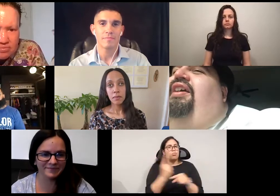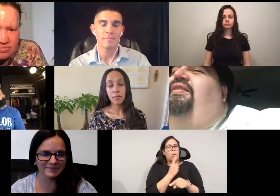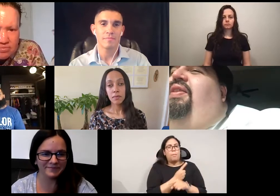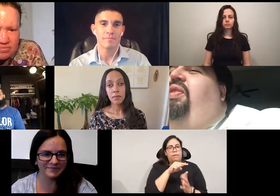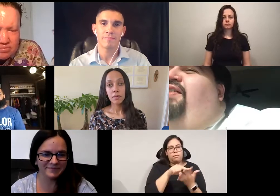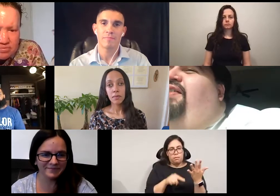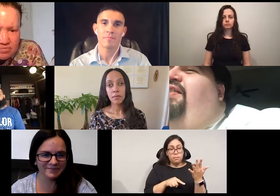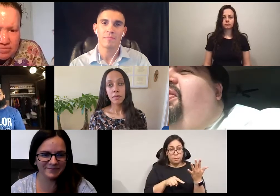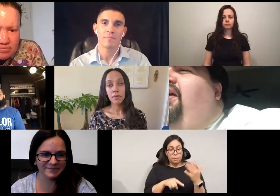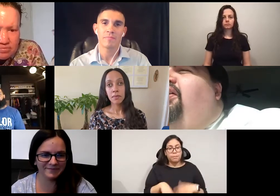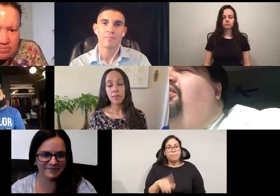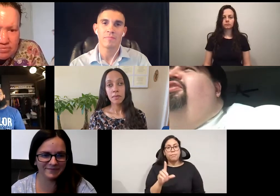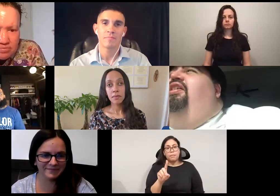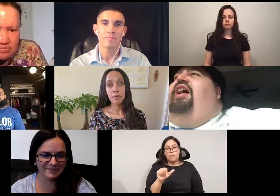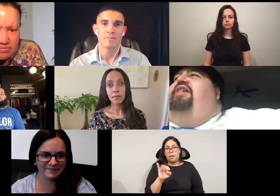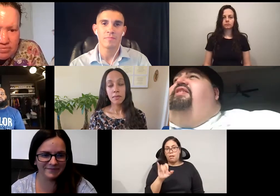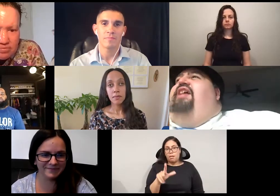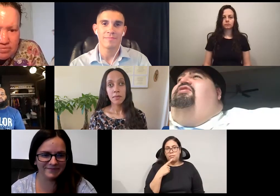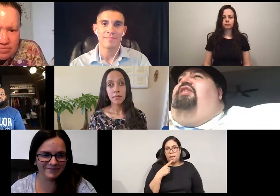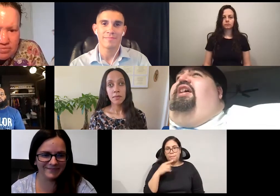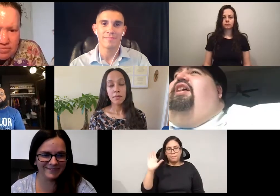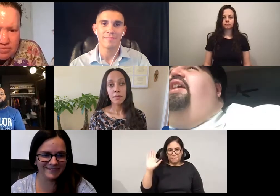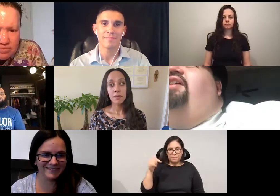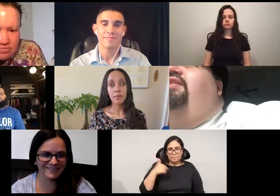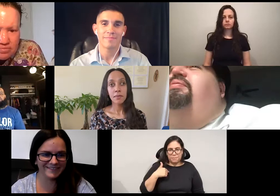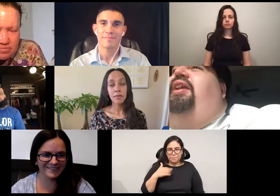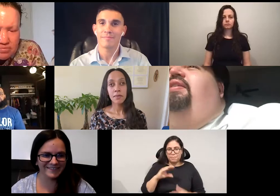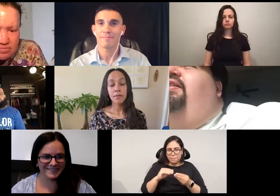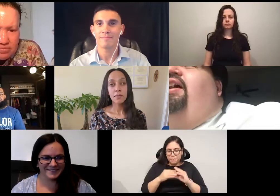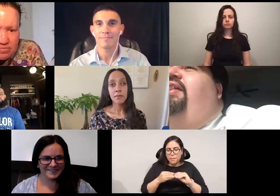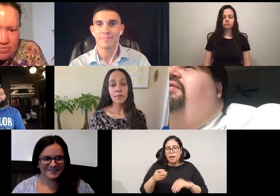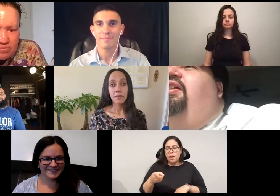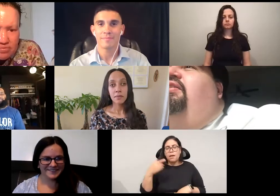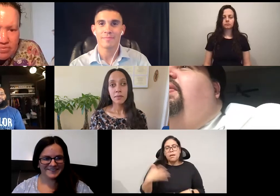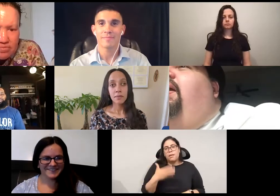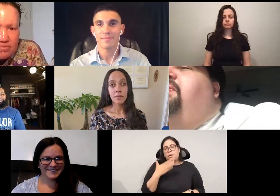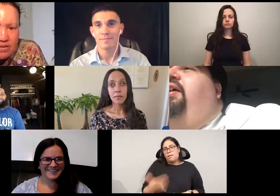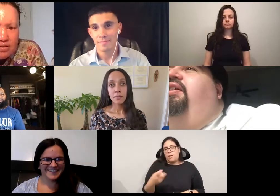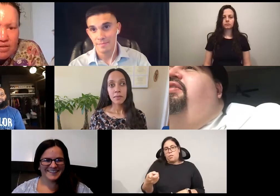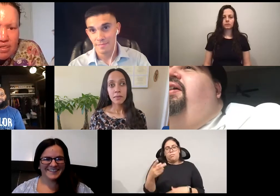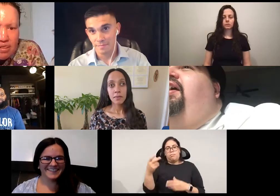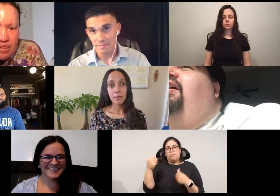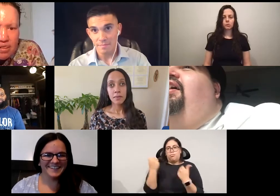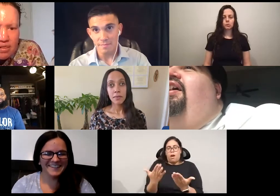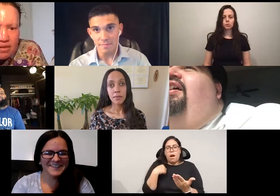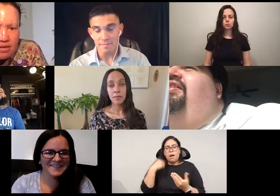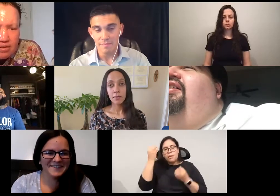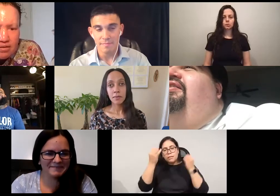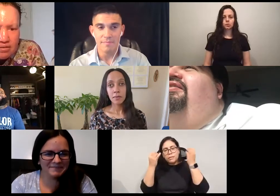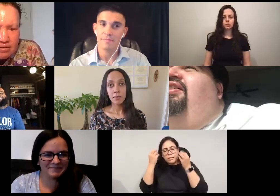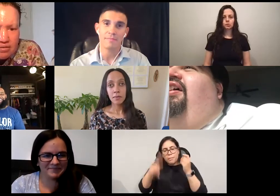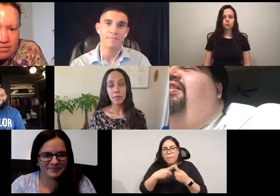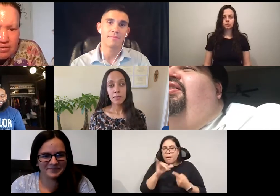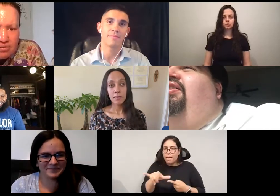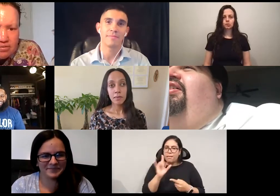Daniel, and thankfully, thank goodness, I was actually kind of contemplating this as I was hearing the other panelists speak.